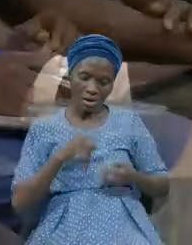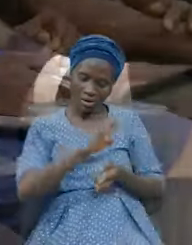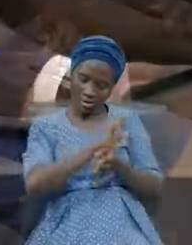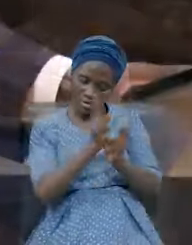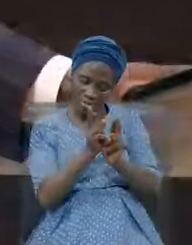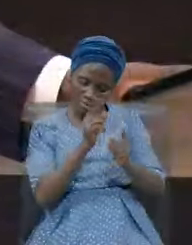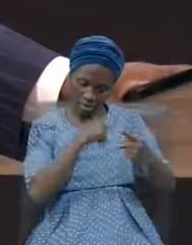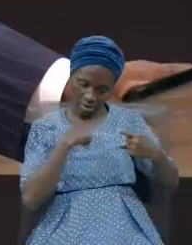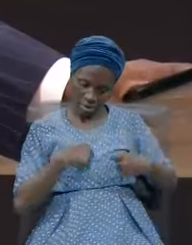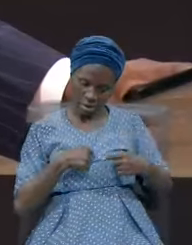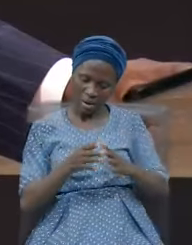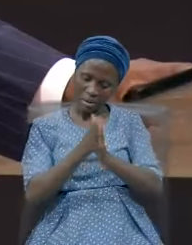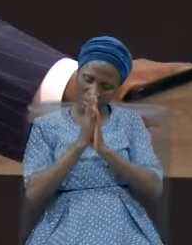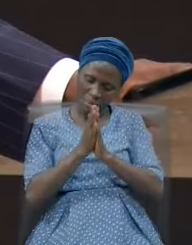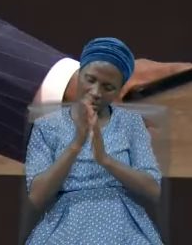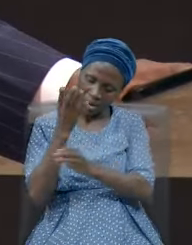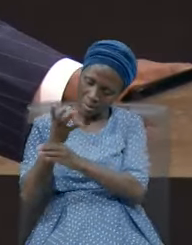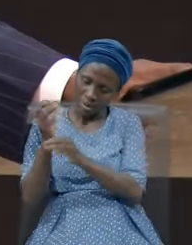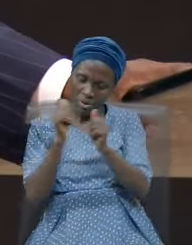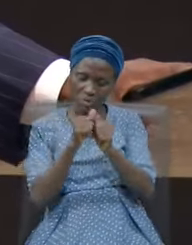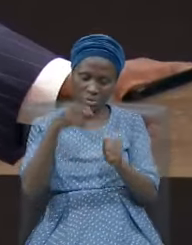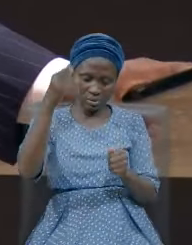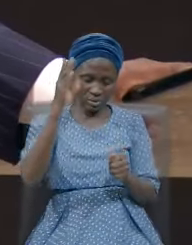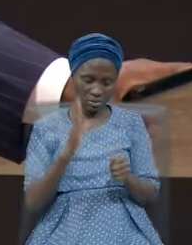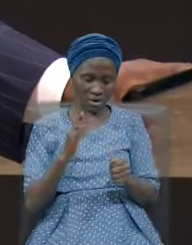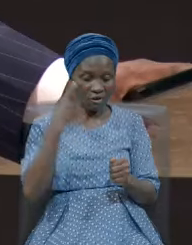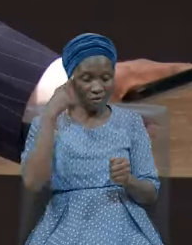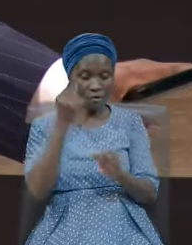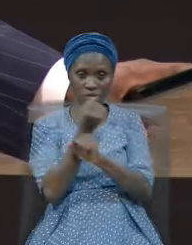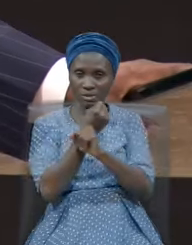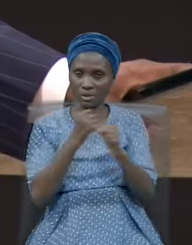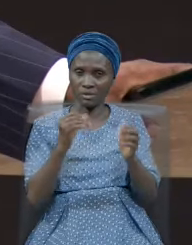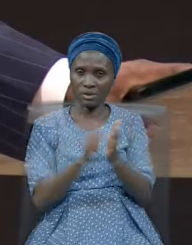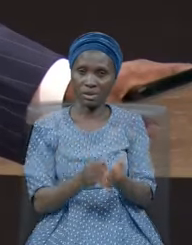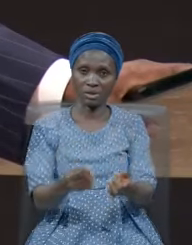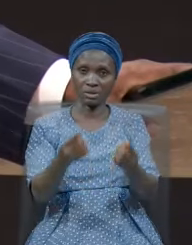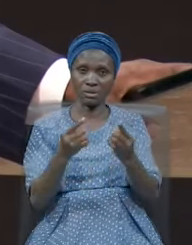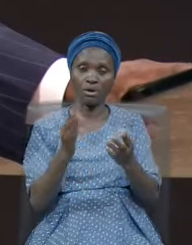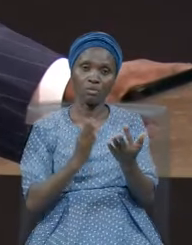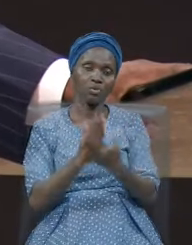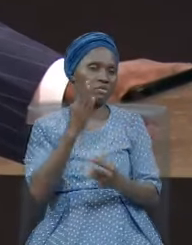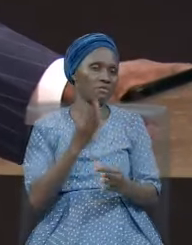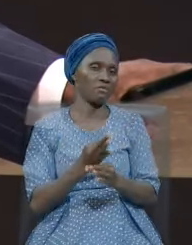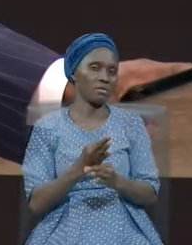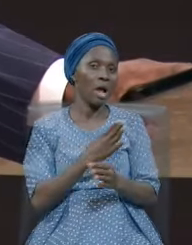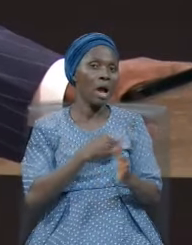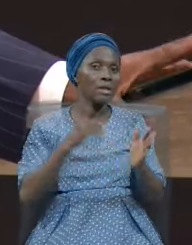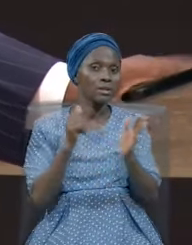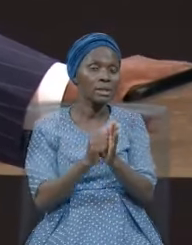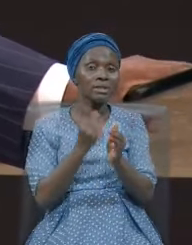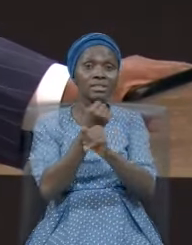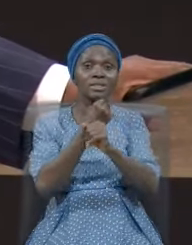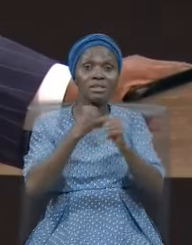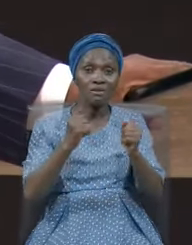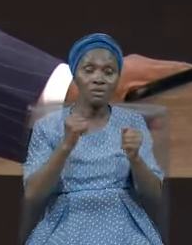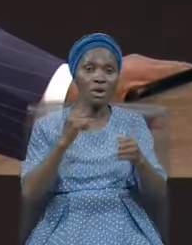pleading with God for the salvation that comes through faith, and that salvation